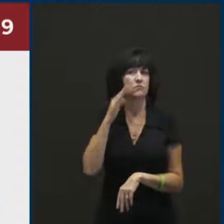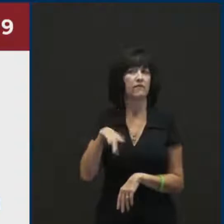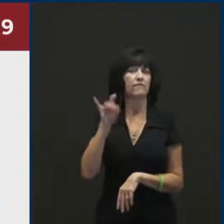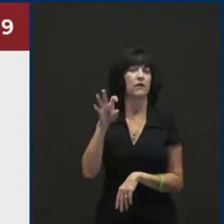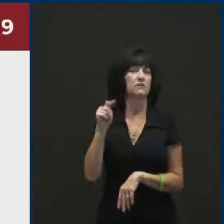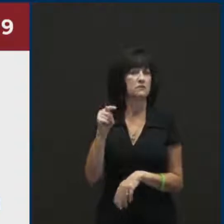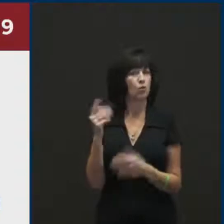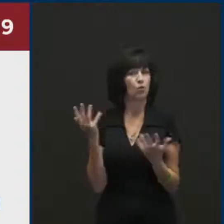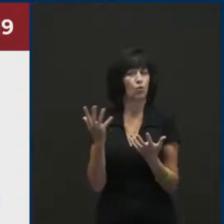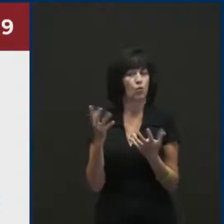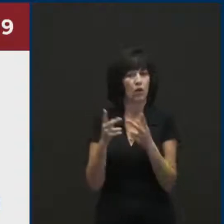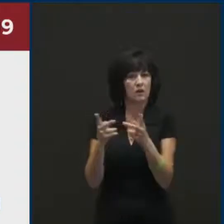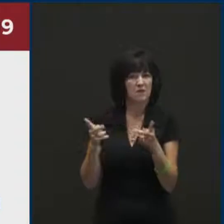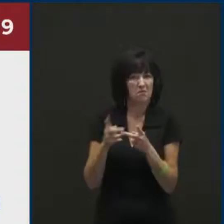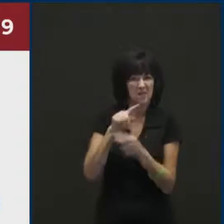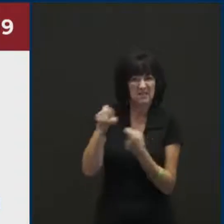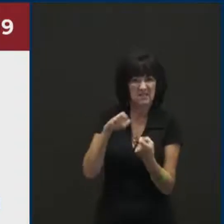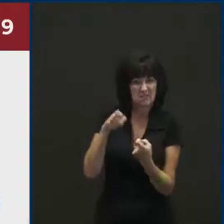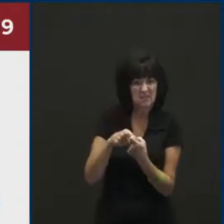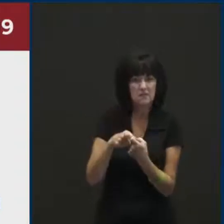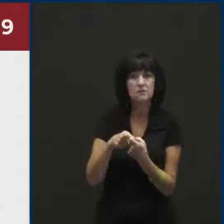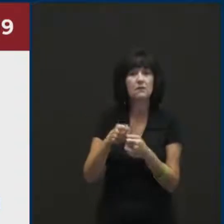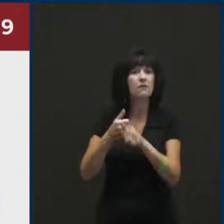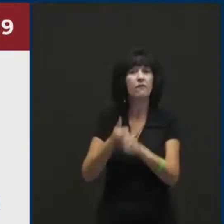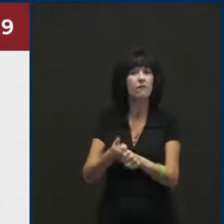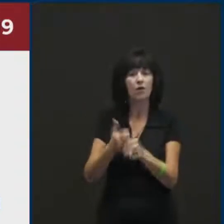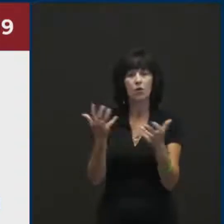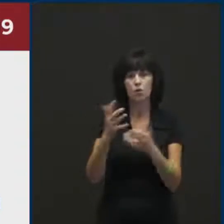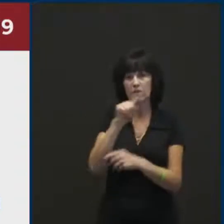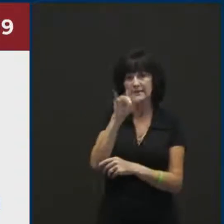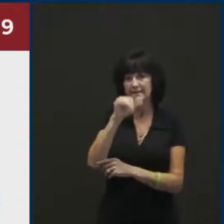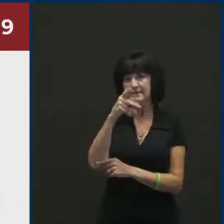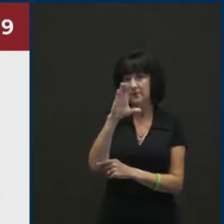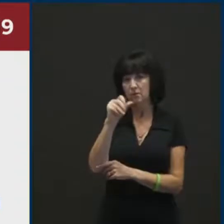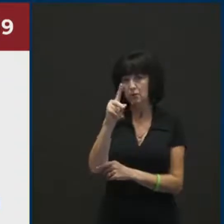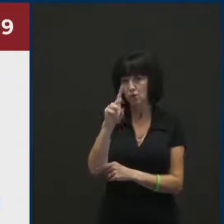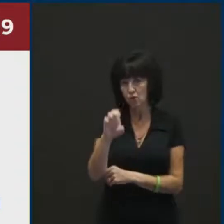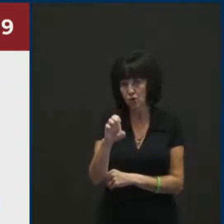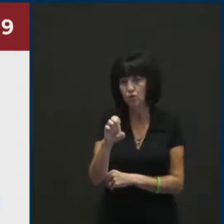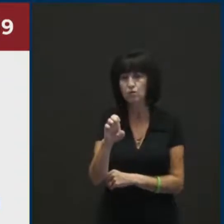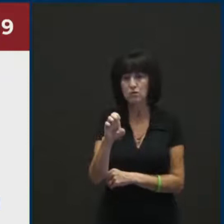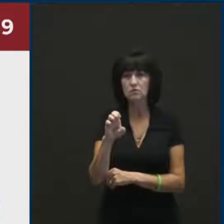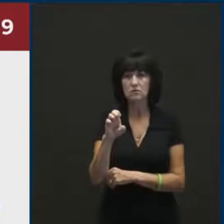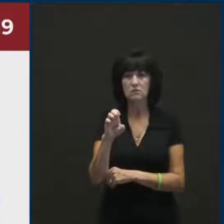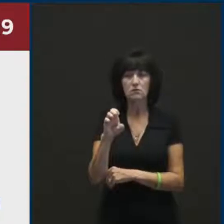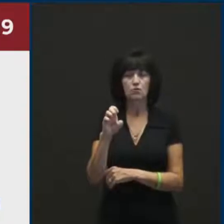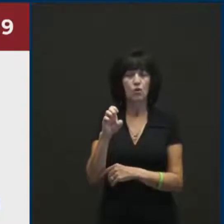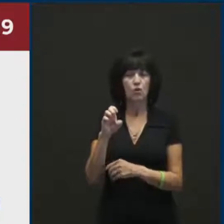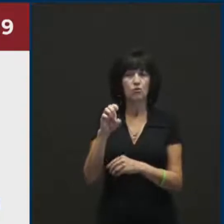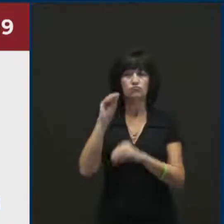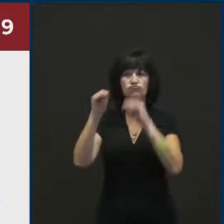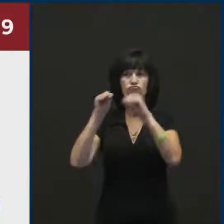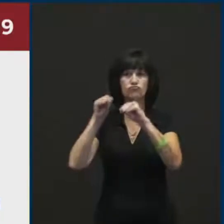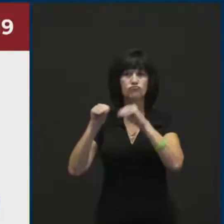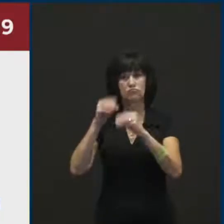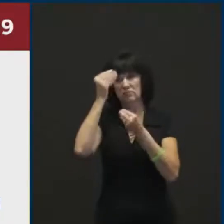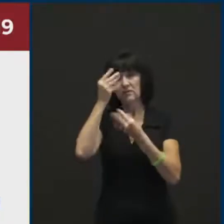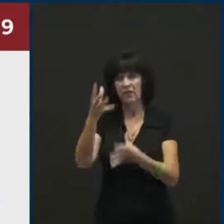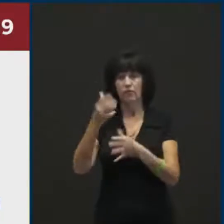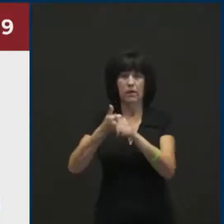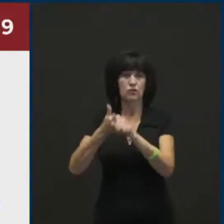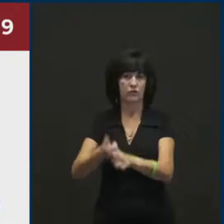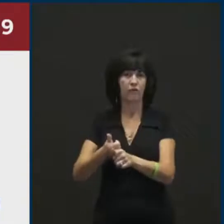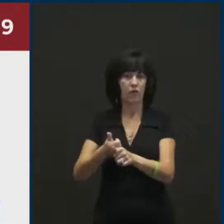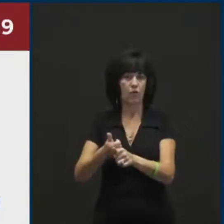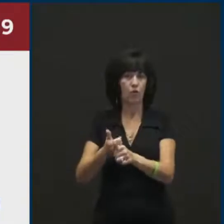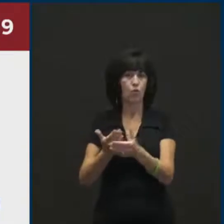zip code, representative or state senate district. It's got, or by county, it's got really good information to look